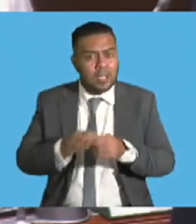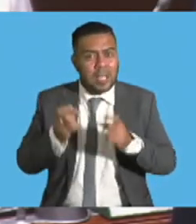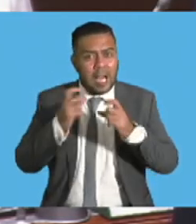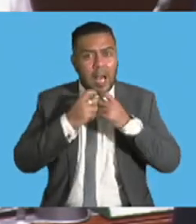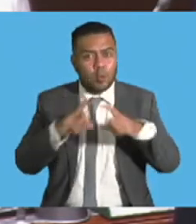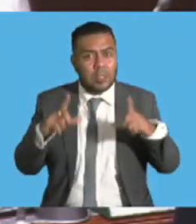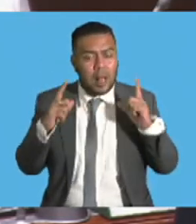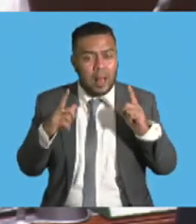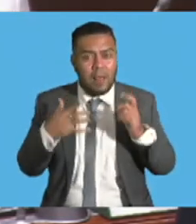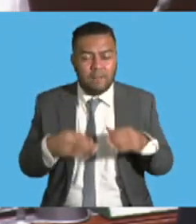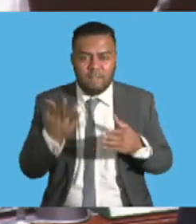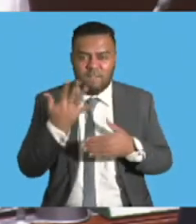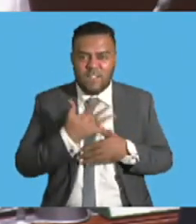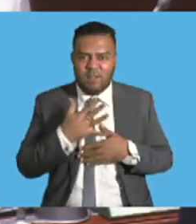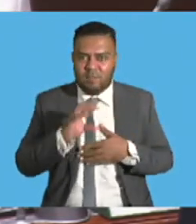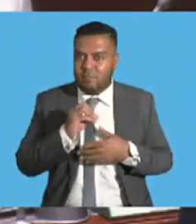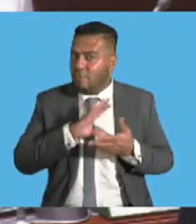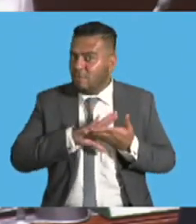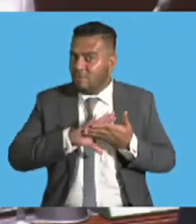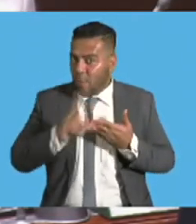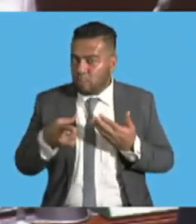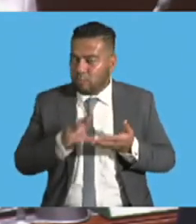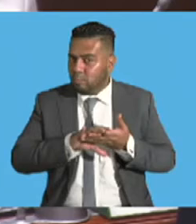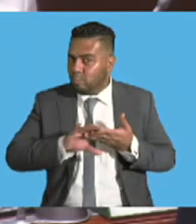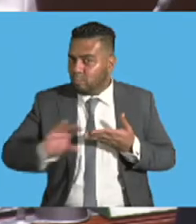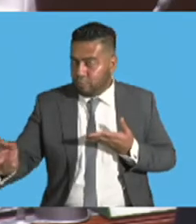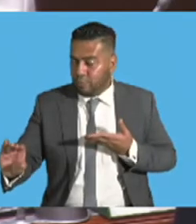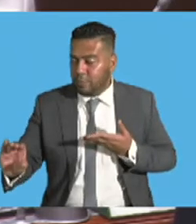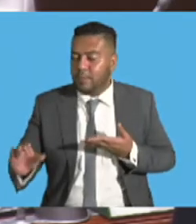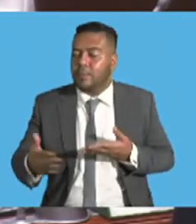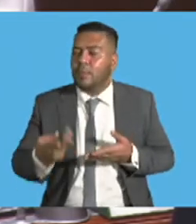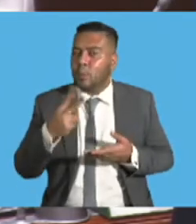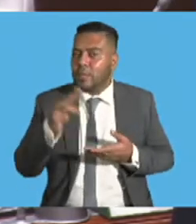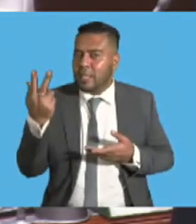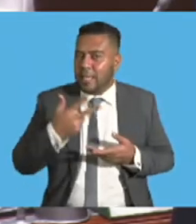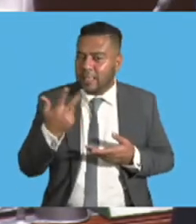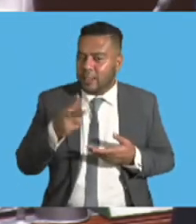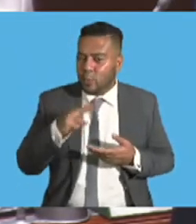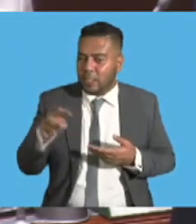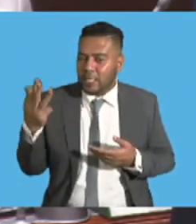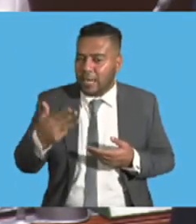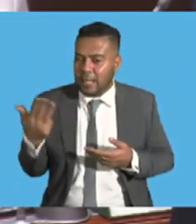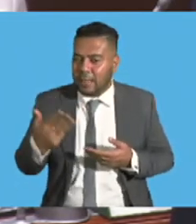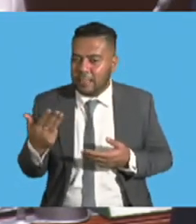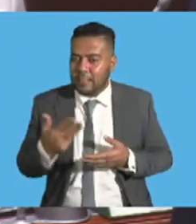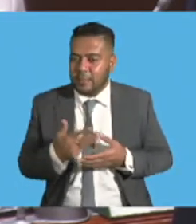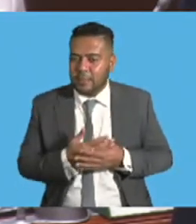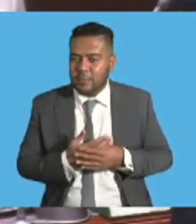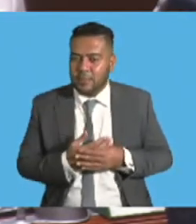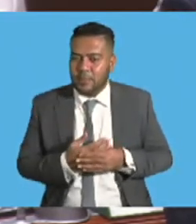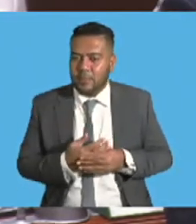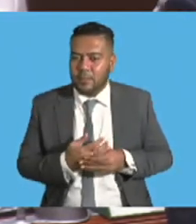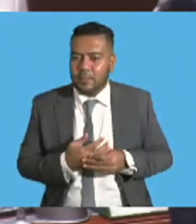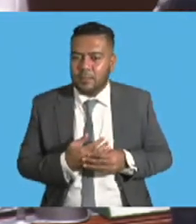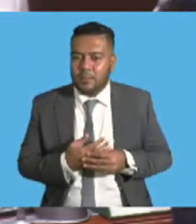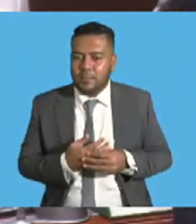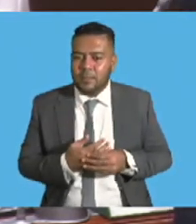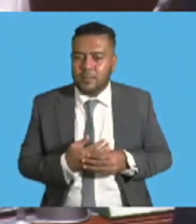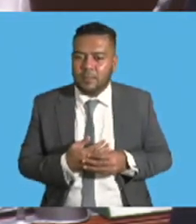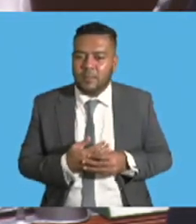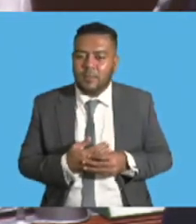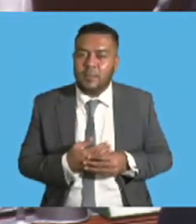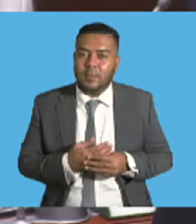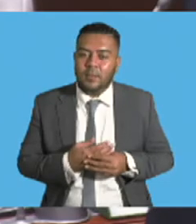amount of 50,000 from its budgetary allocation for 2018-2019, and the